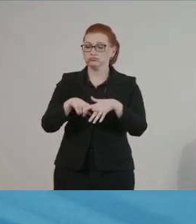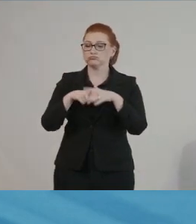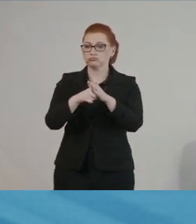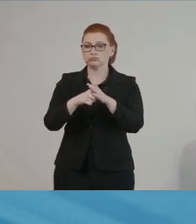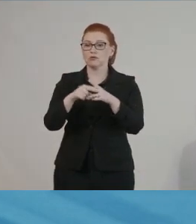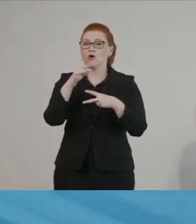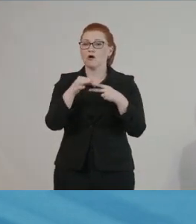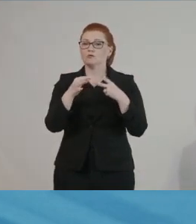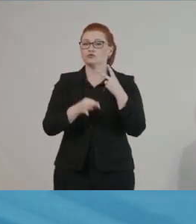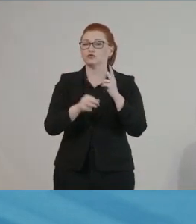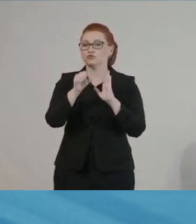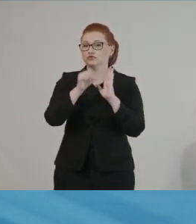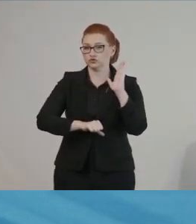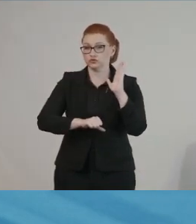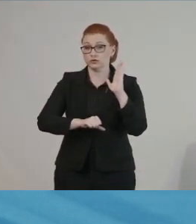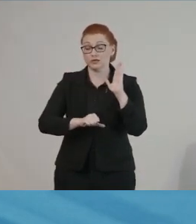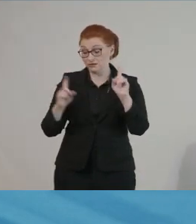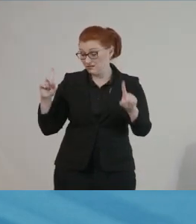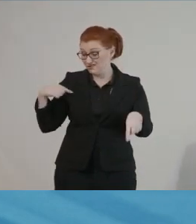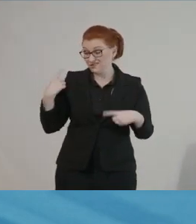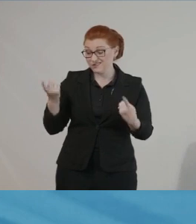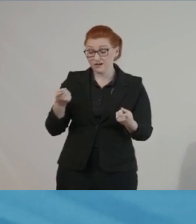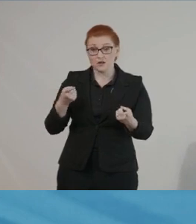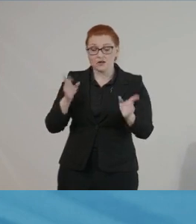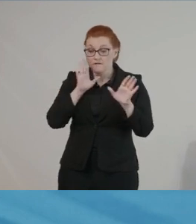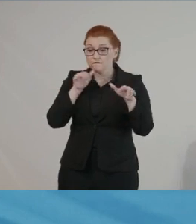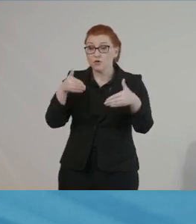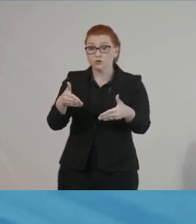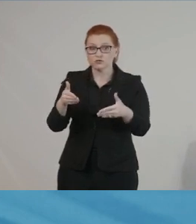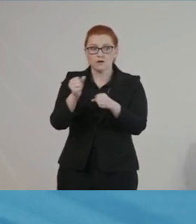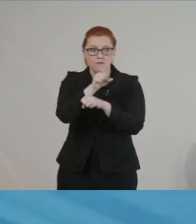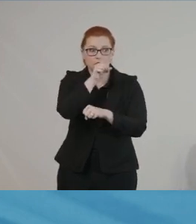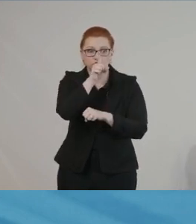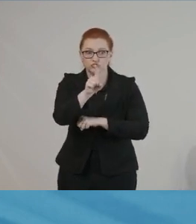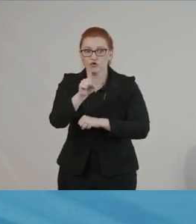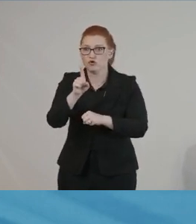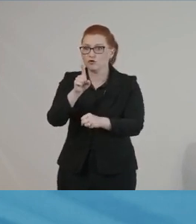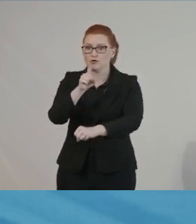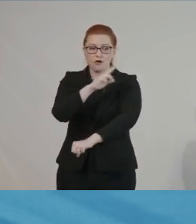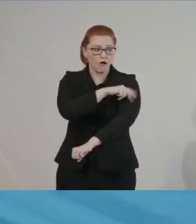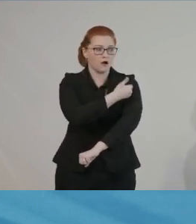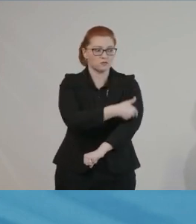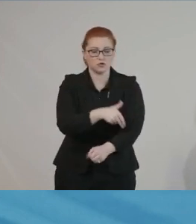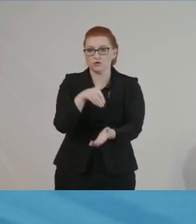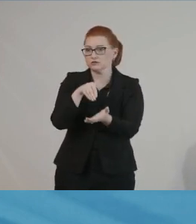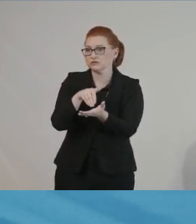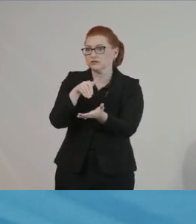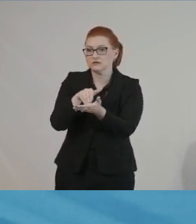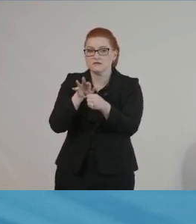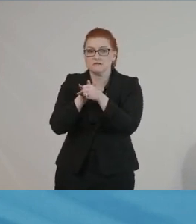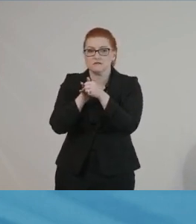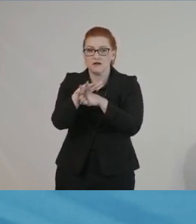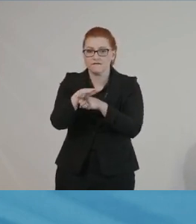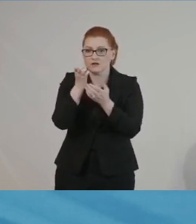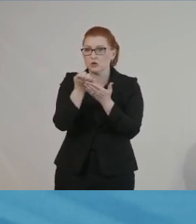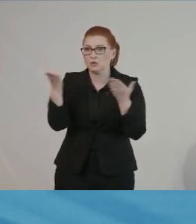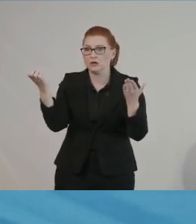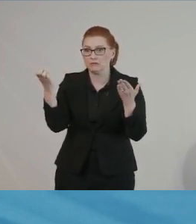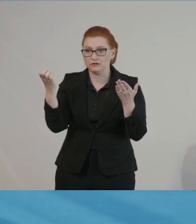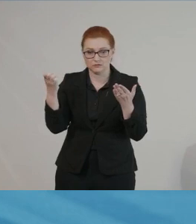some time. We've been in acquisition mode. We've probably been stockpiling this. The same healthcare providers that